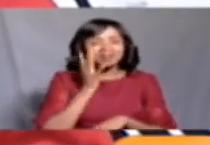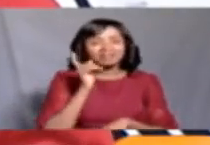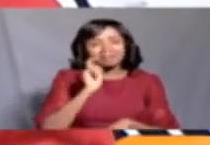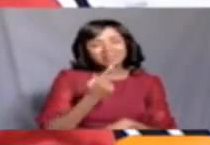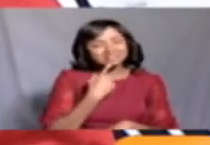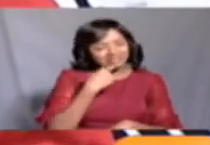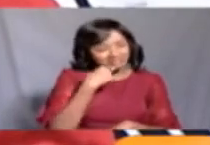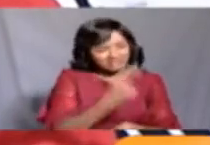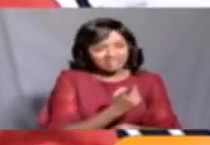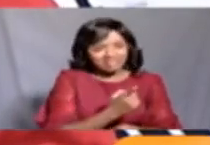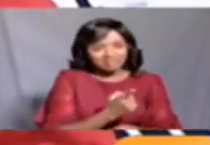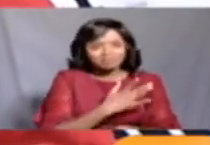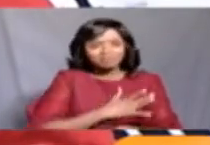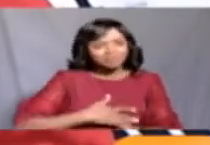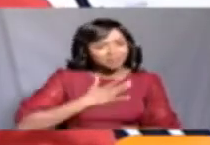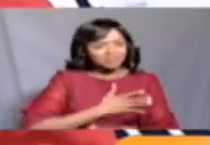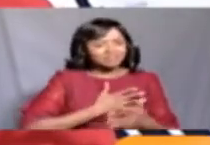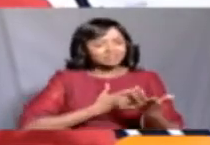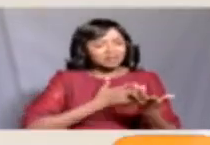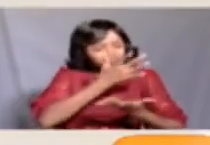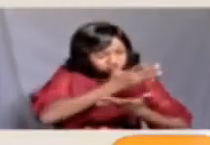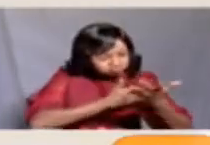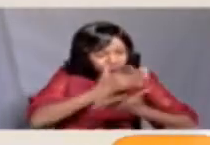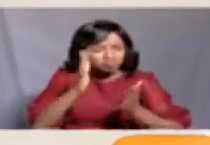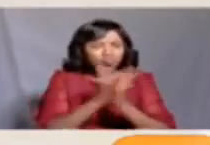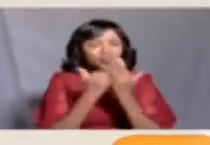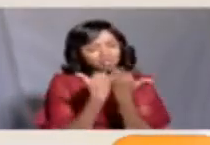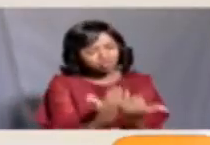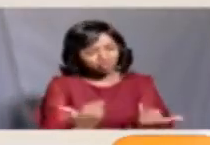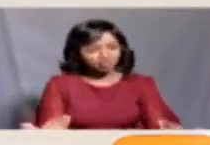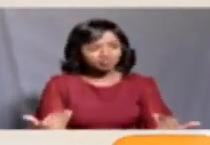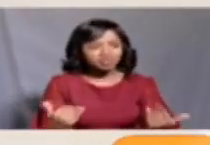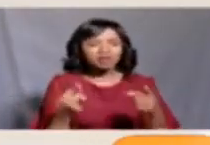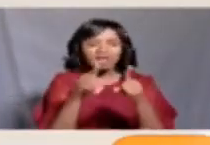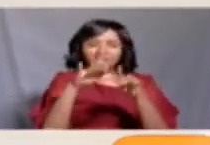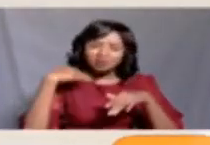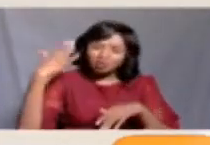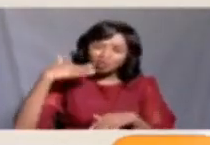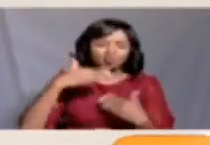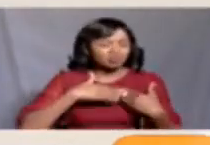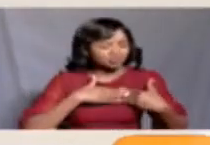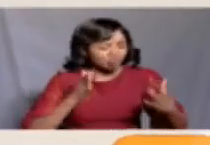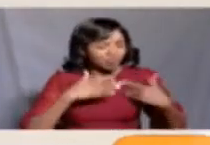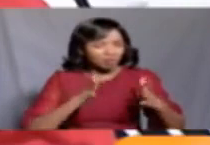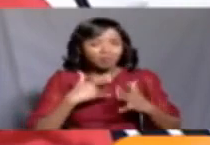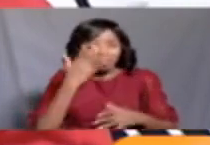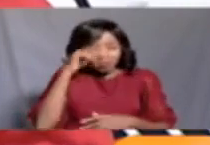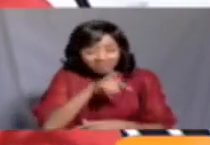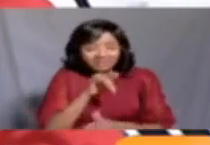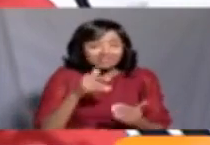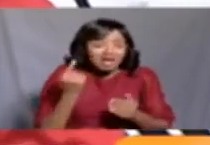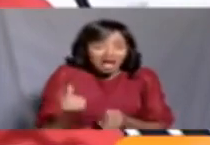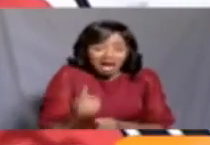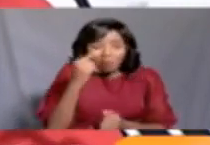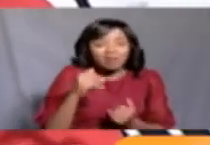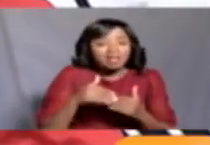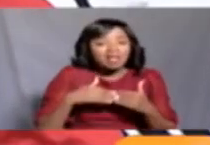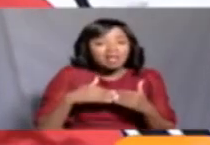them to engage their children and even always be free. This only happen. You can only engage a child